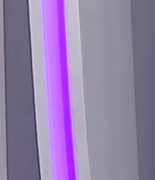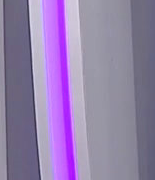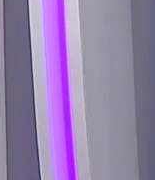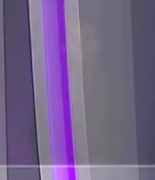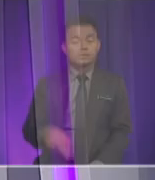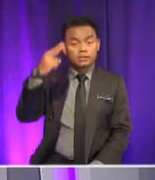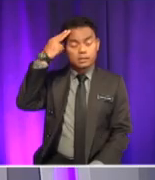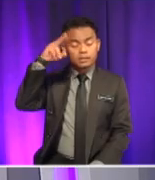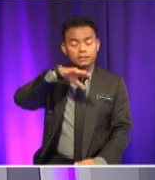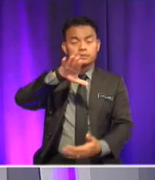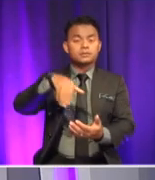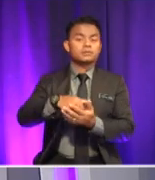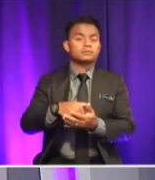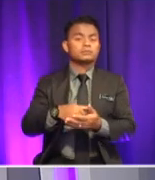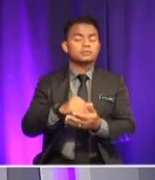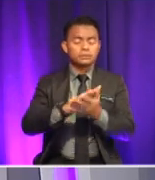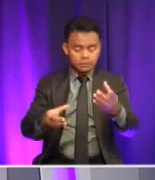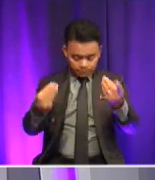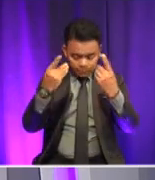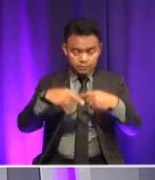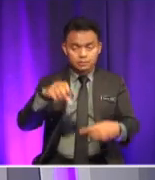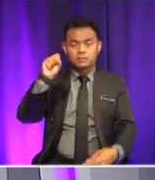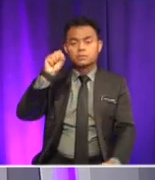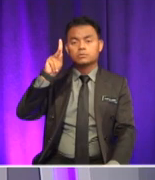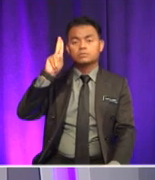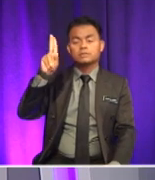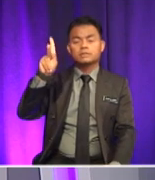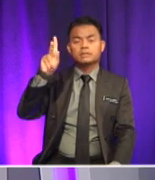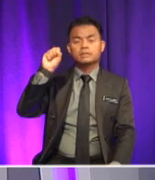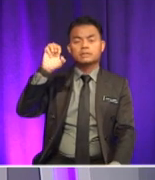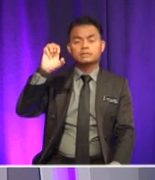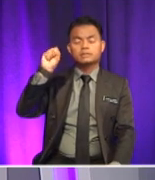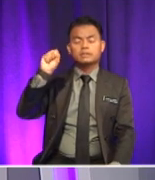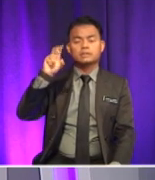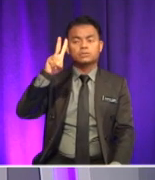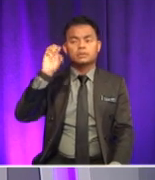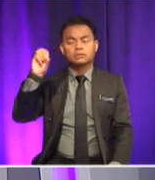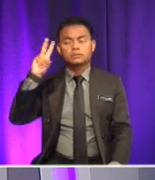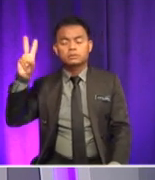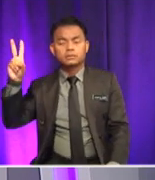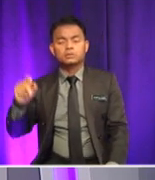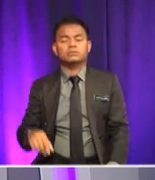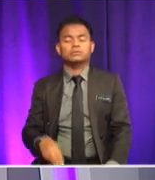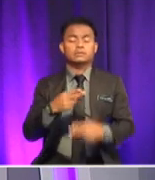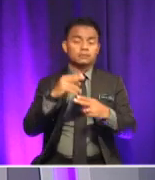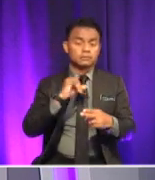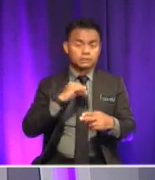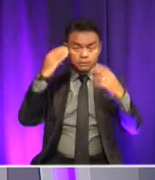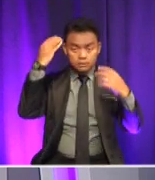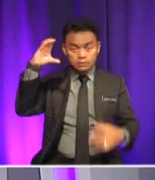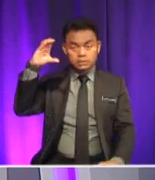Hello everyone, welcome to Sukses SPM 2022. My name is Chris and I'll be accompanying you here where we are